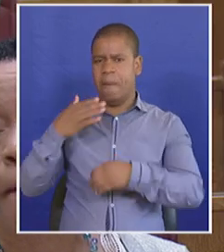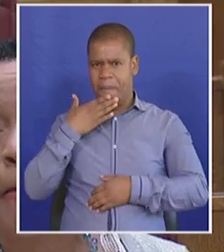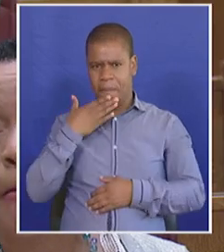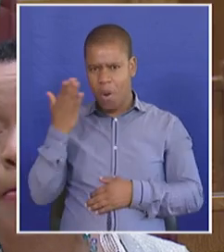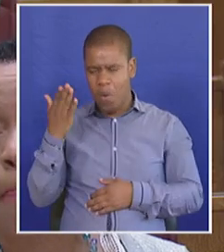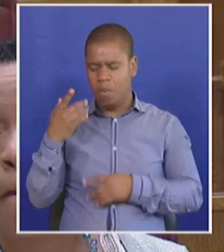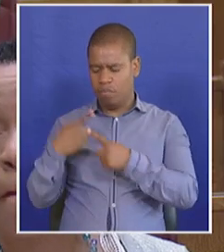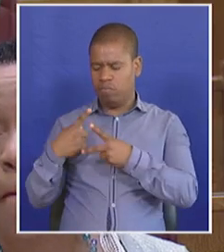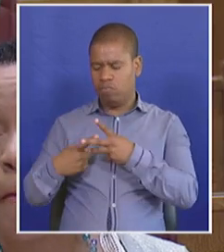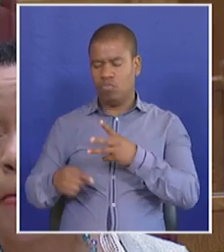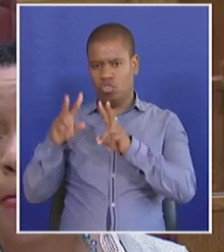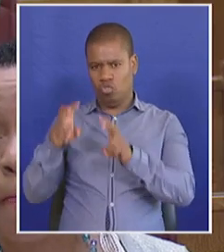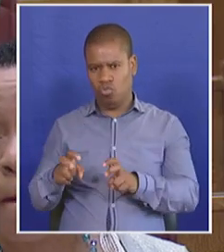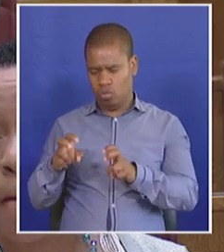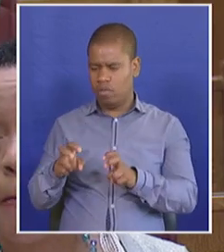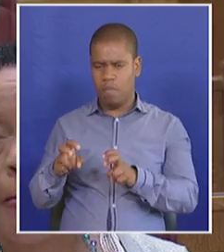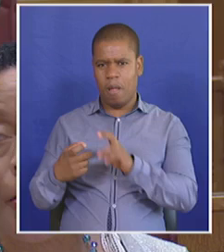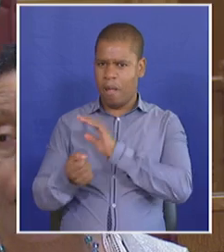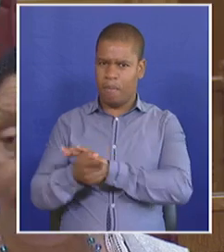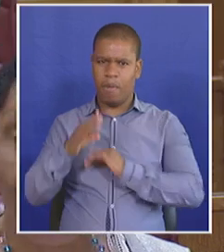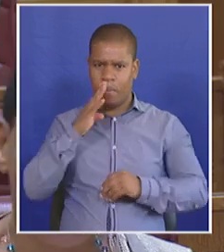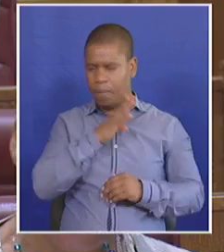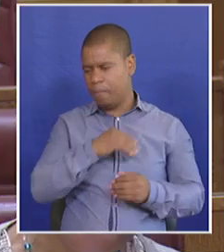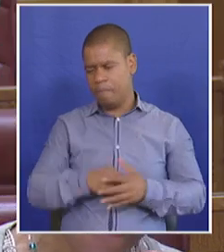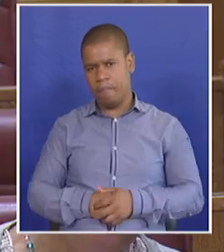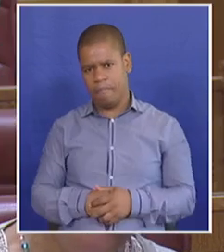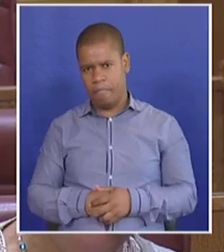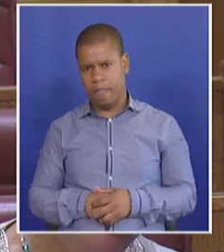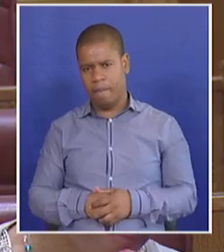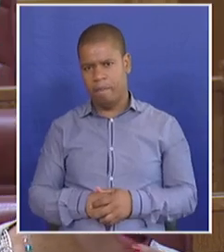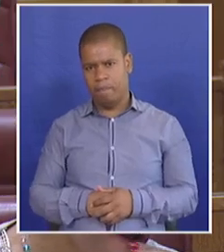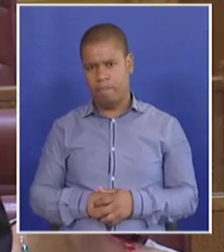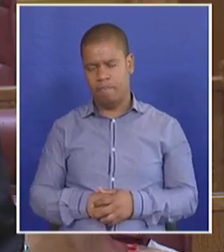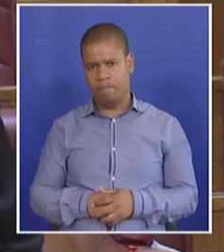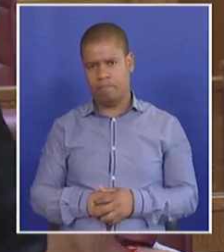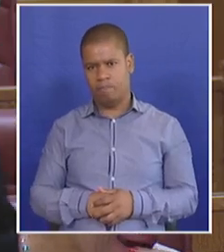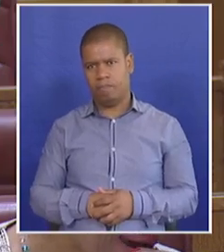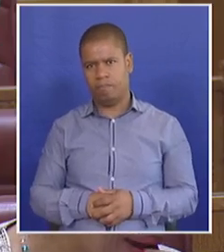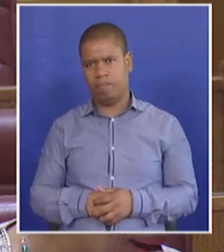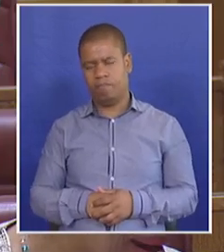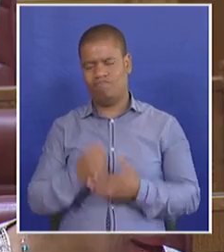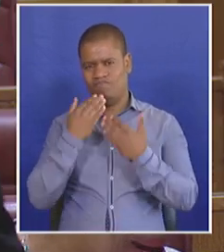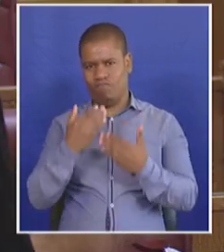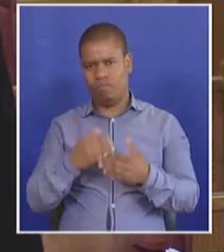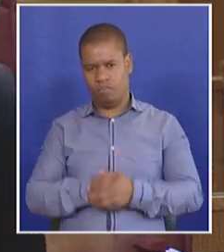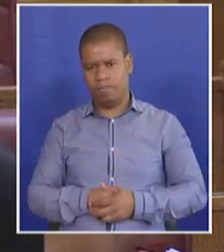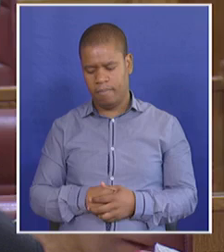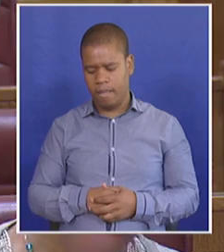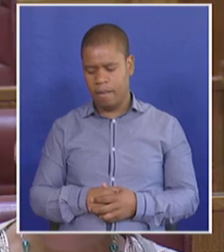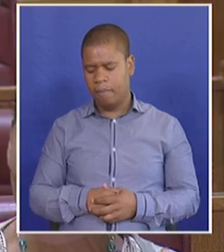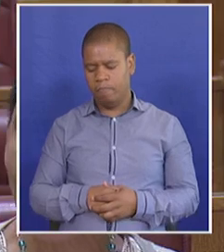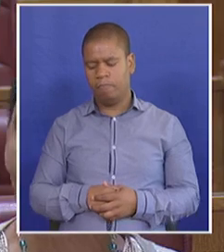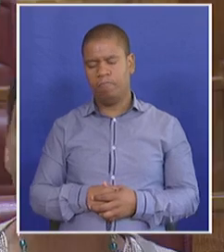these issues and declared these particular issues as security-related kind of features. Thank you very much, Honourable